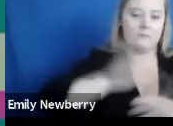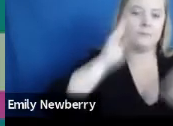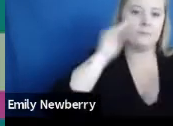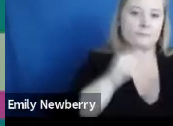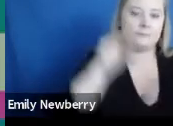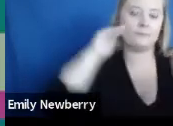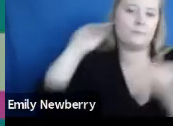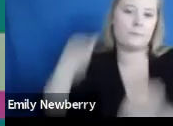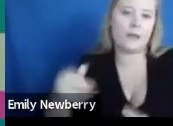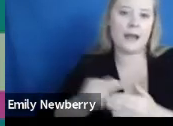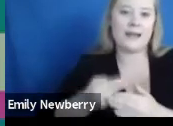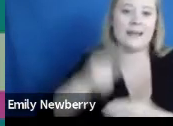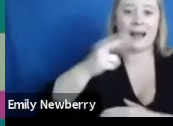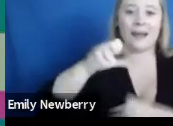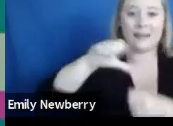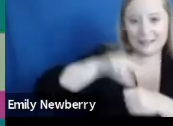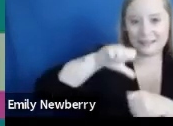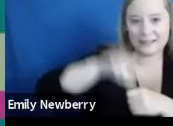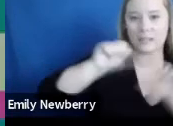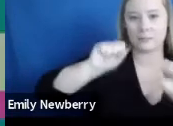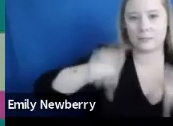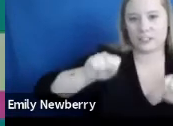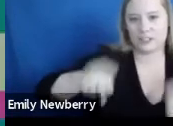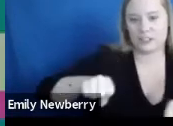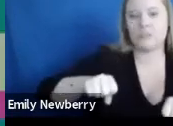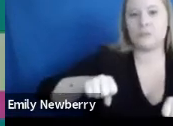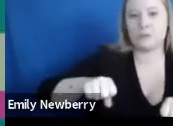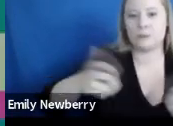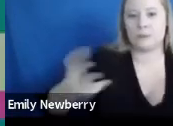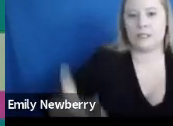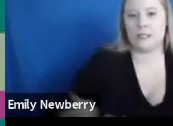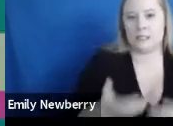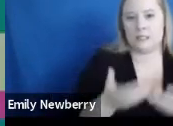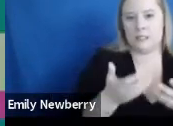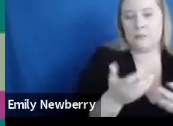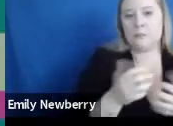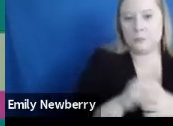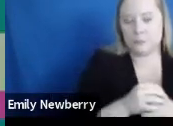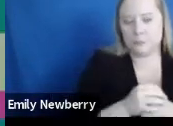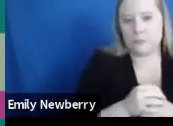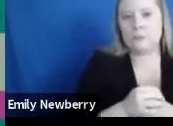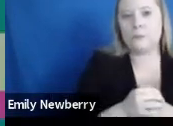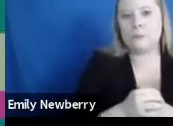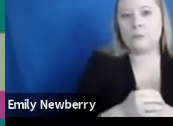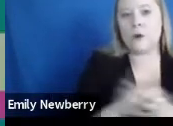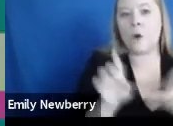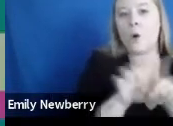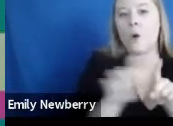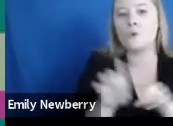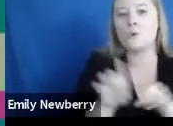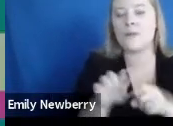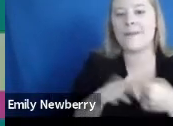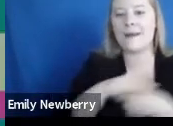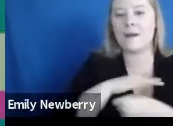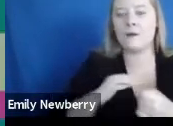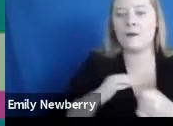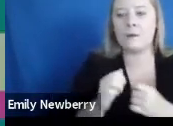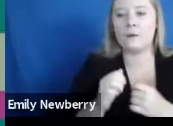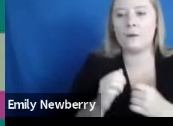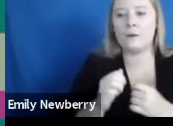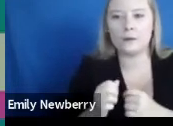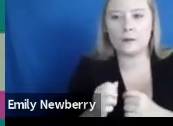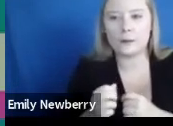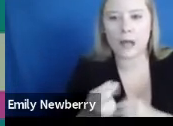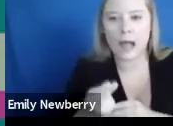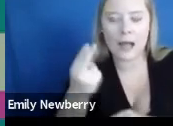had high gas potential, mainly here in the Mesa Verde pool. And then also the areas of medium to high